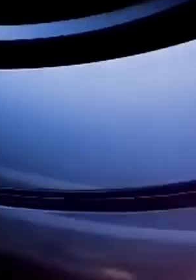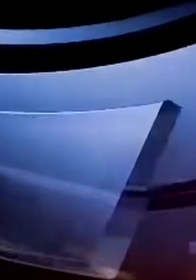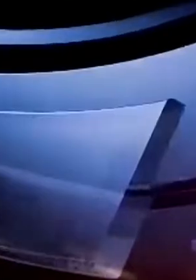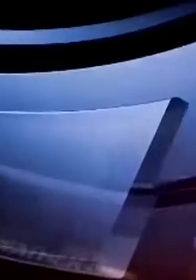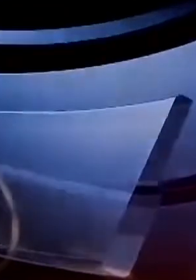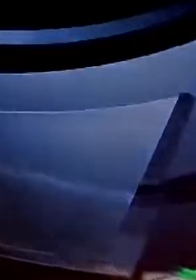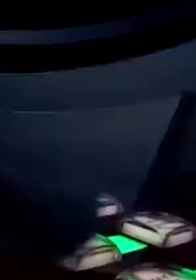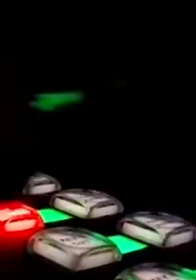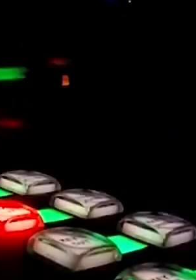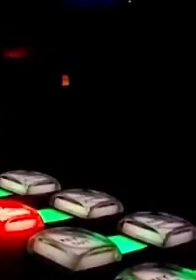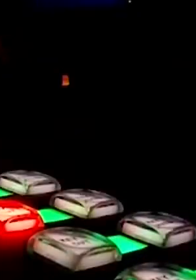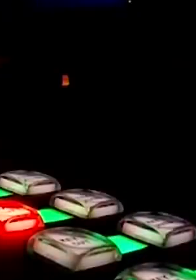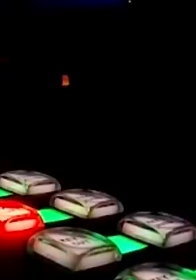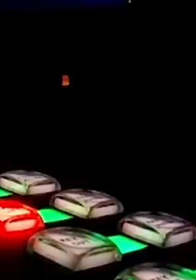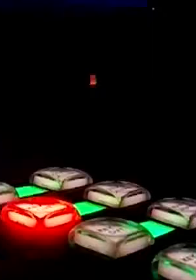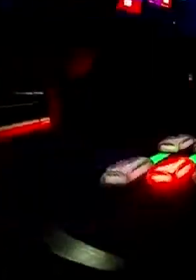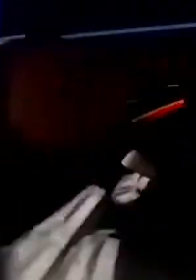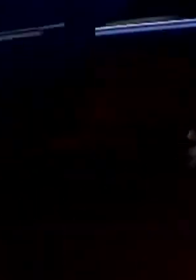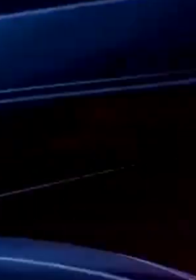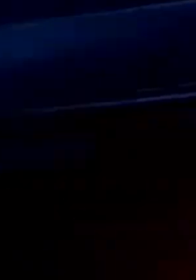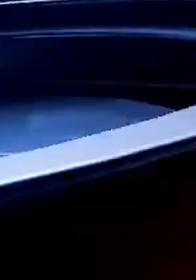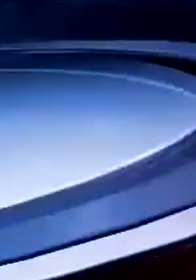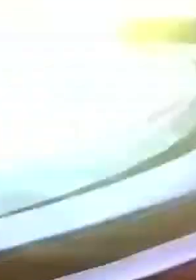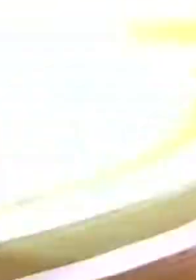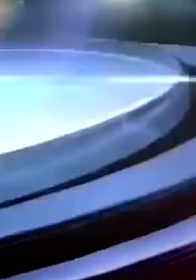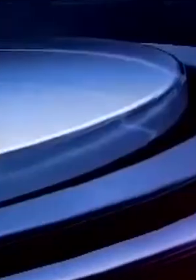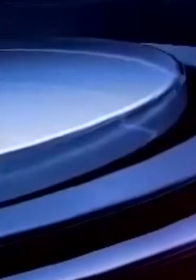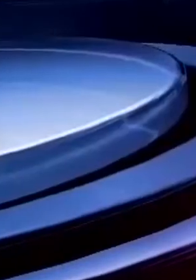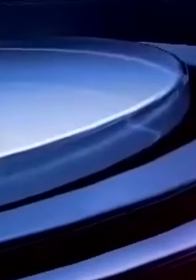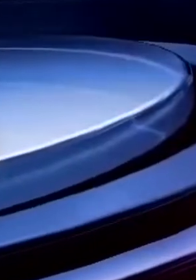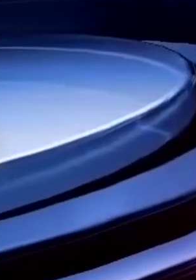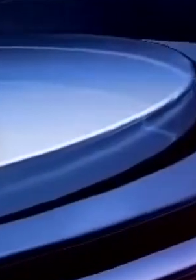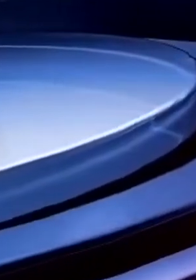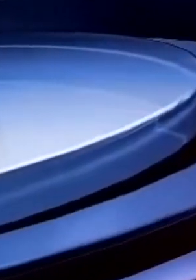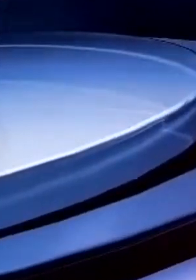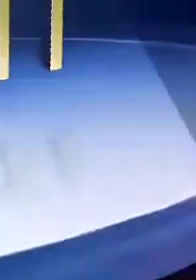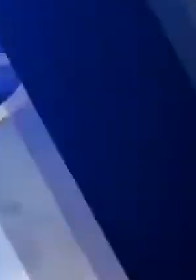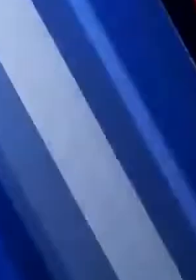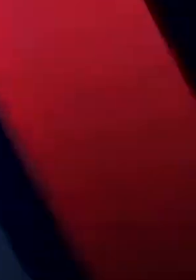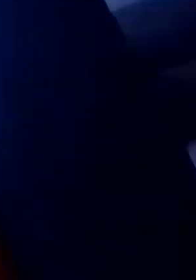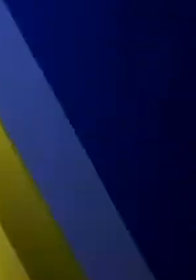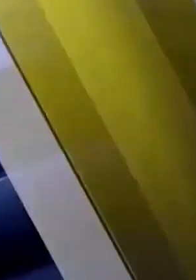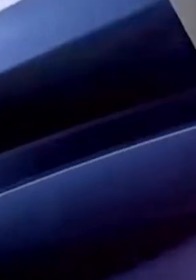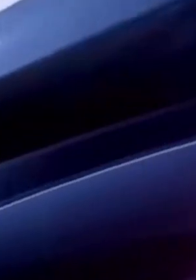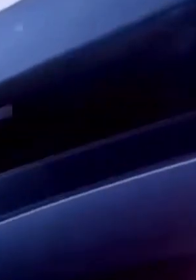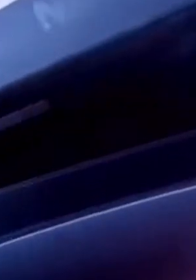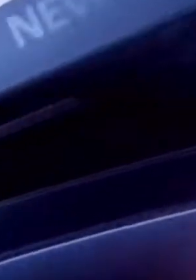Broadcasting from our studio in the Pine St. Michael, this is CBC Newsnight, starting now.